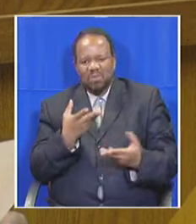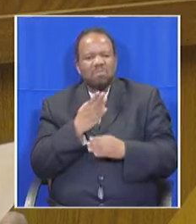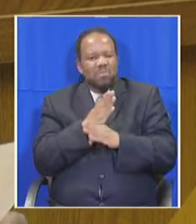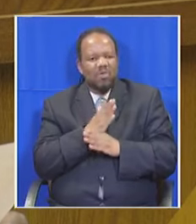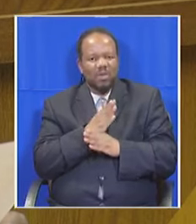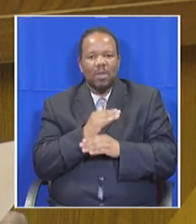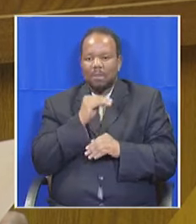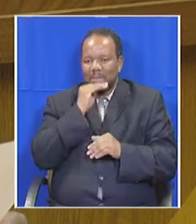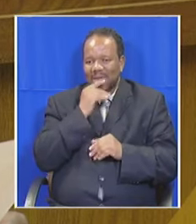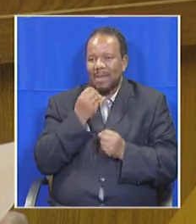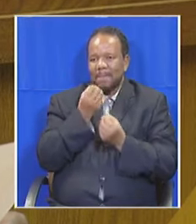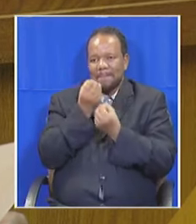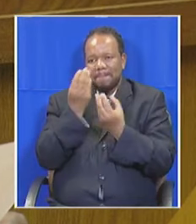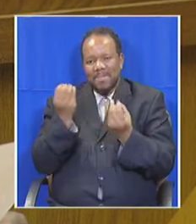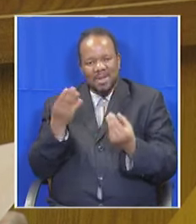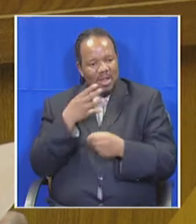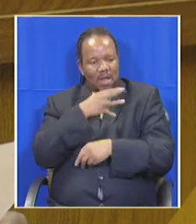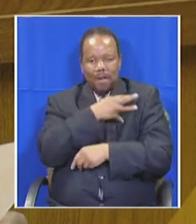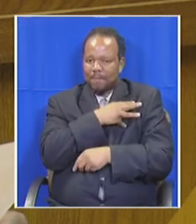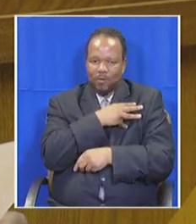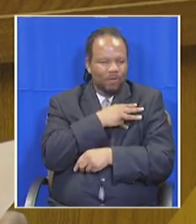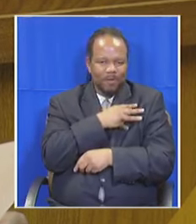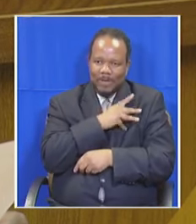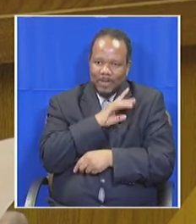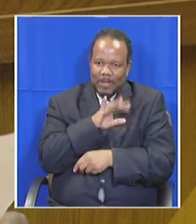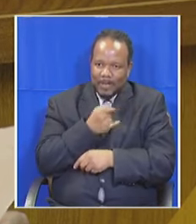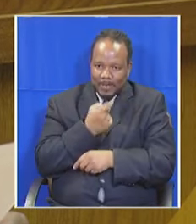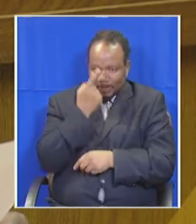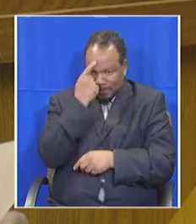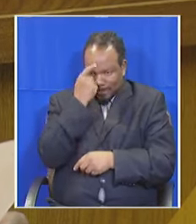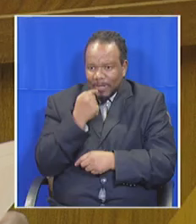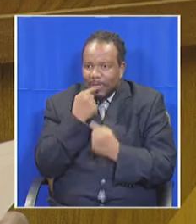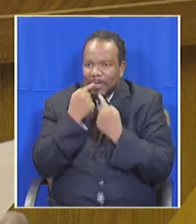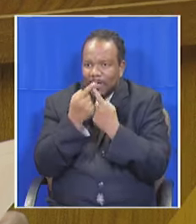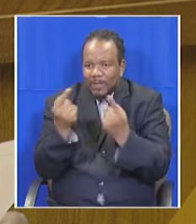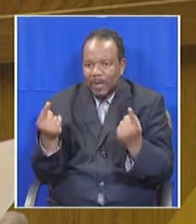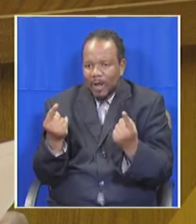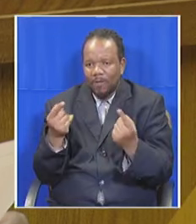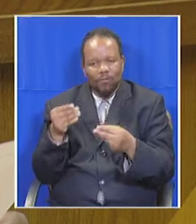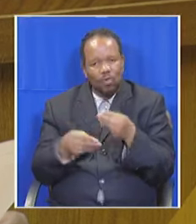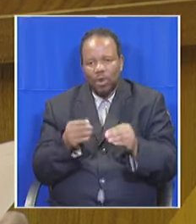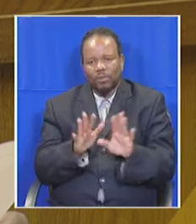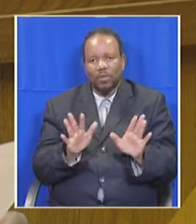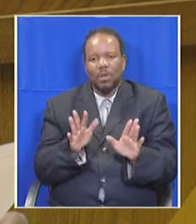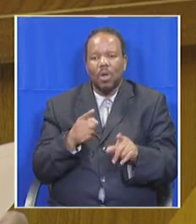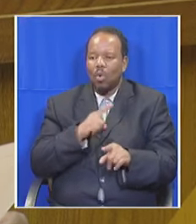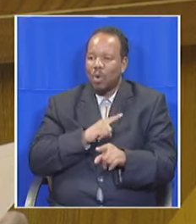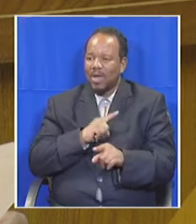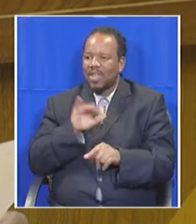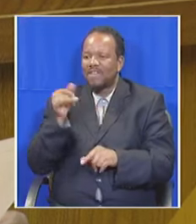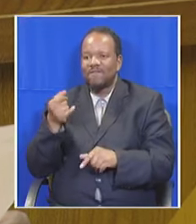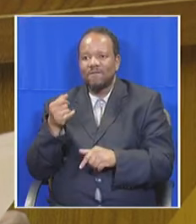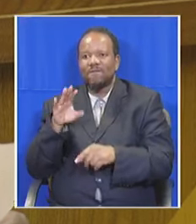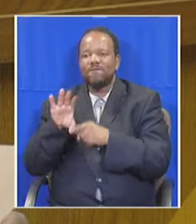prevent many employees from airing their suspicion for corruption, because should those be later proven to be